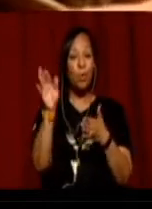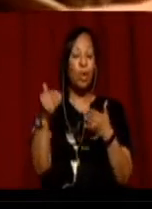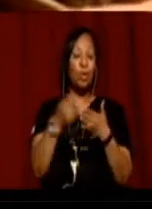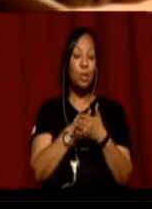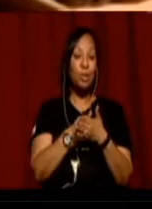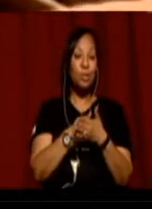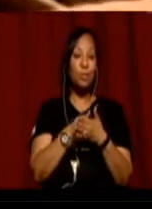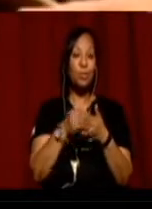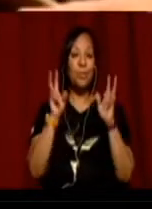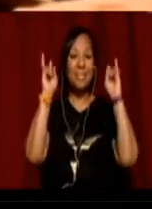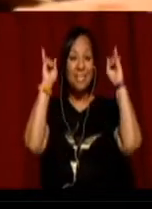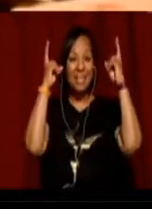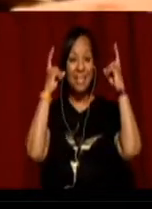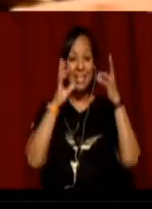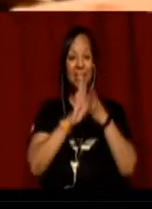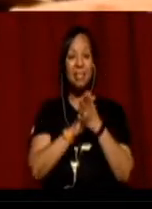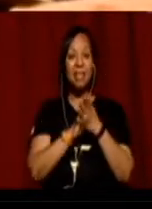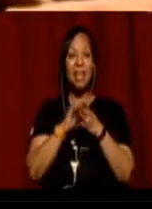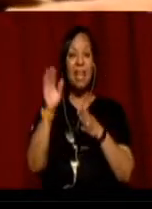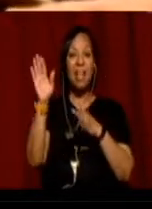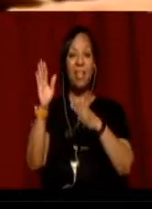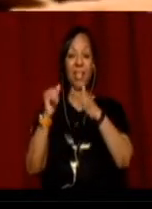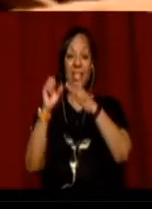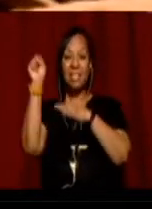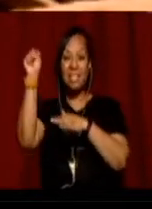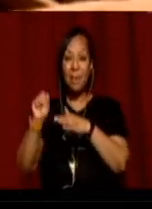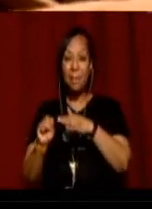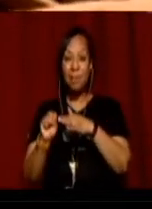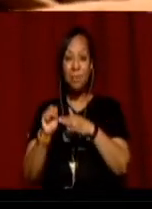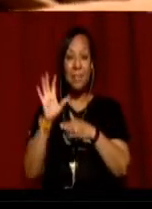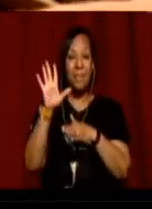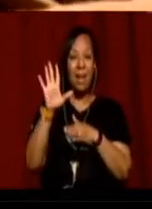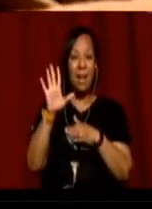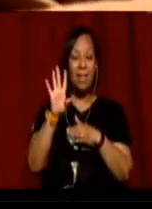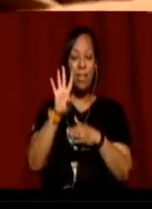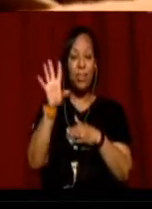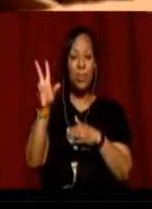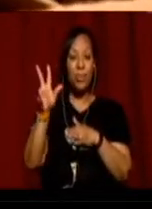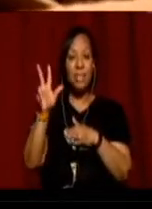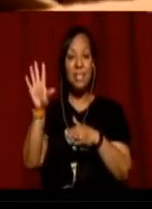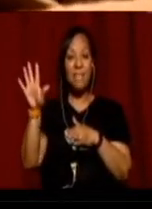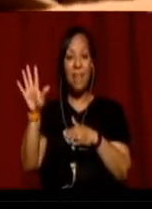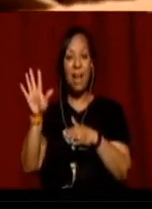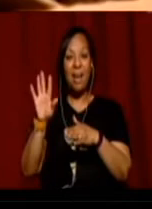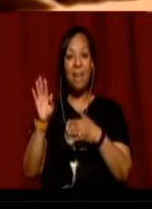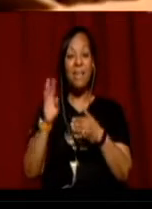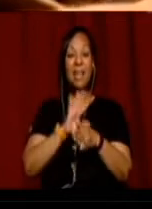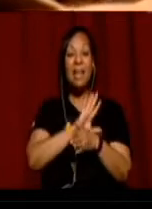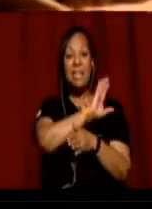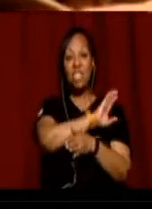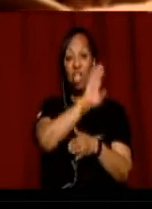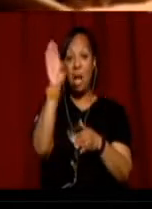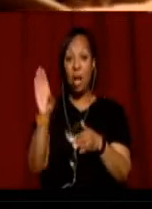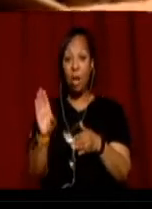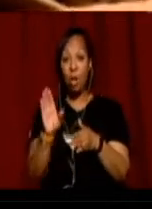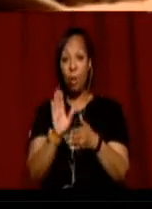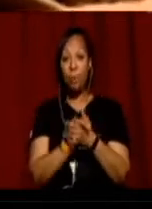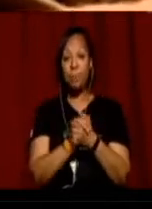cases a day in the suburbs, and maybe 300 to 500 new cases a day in the city of Chicago.